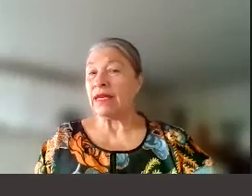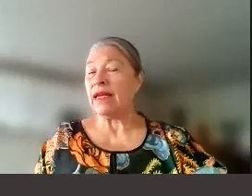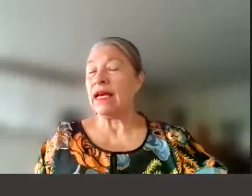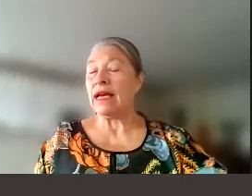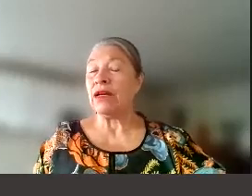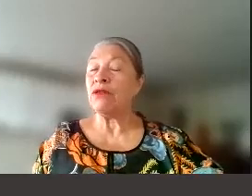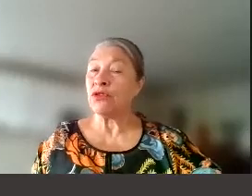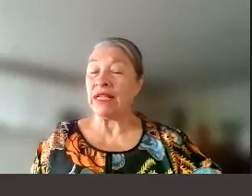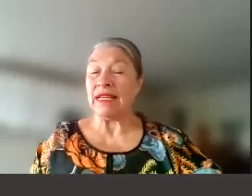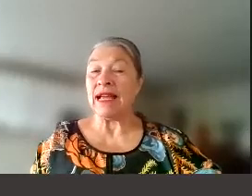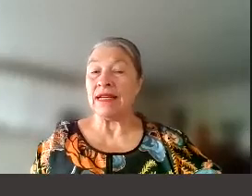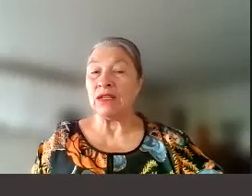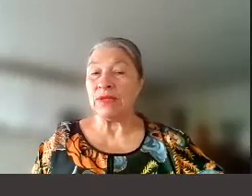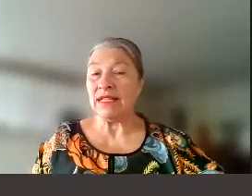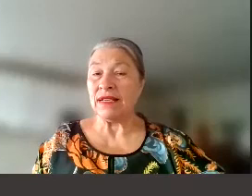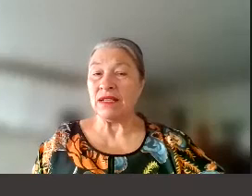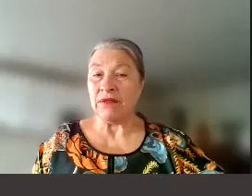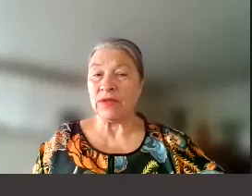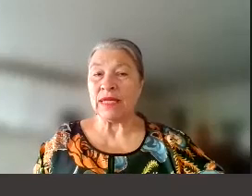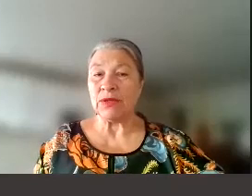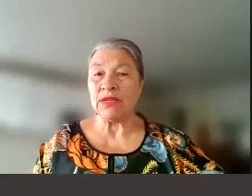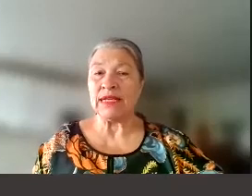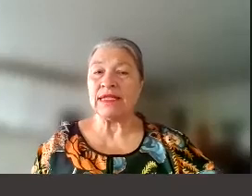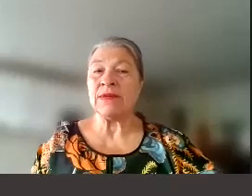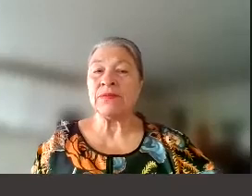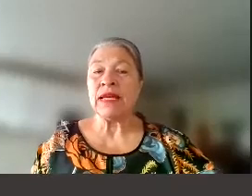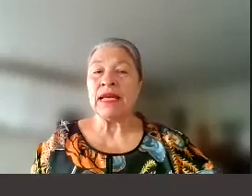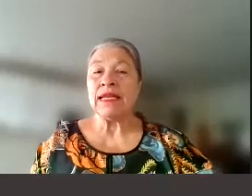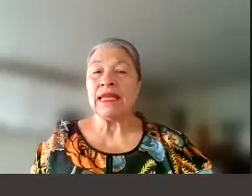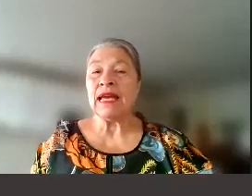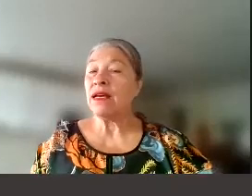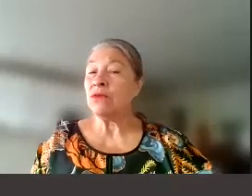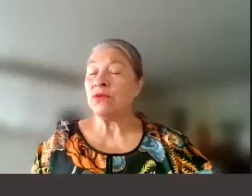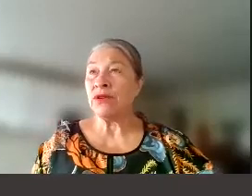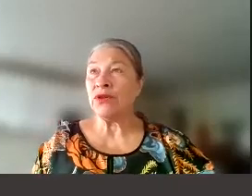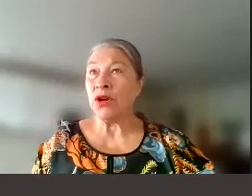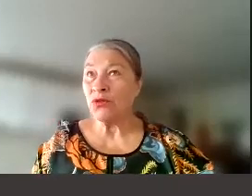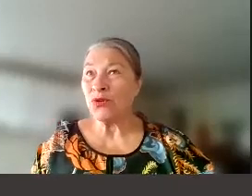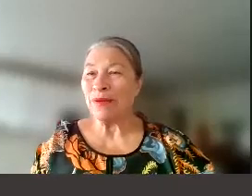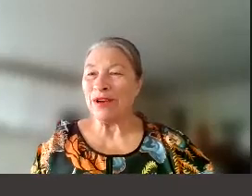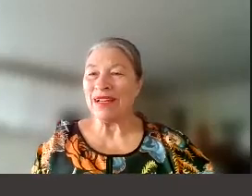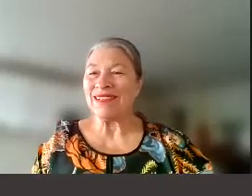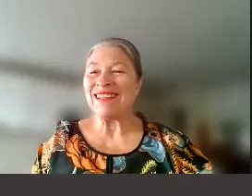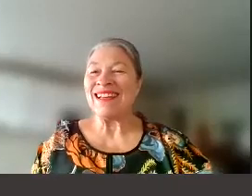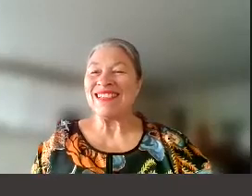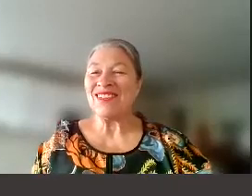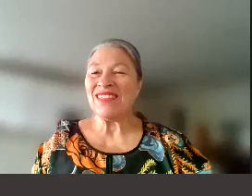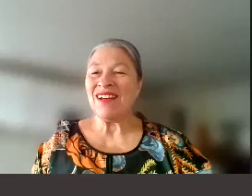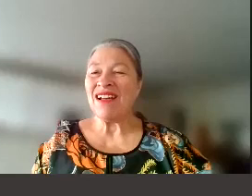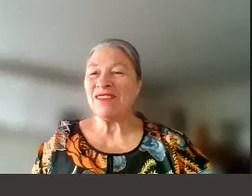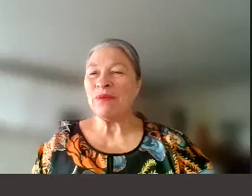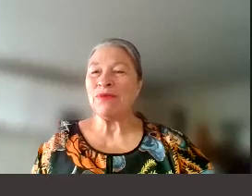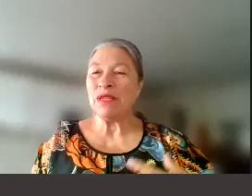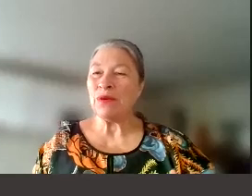with culturally and linguistically diverse communities. There are also cultural barriers. So